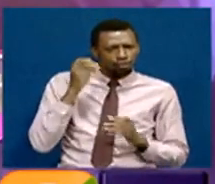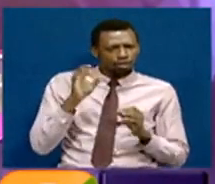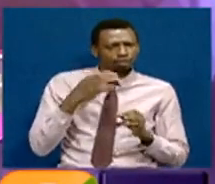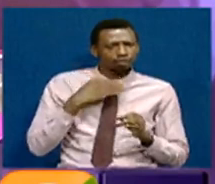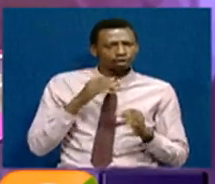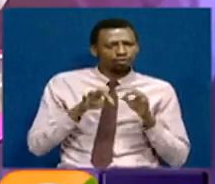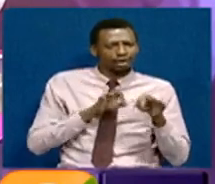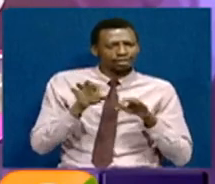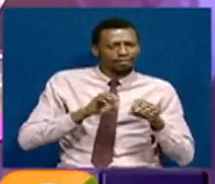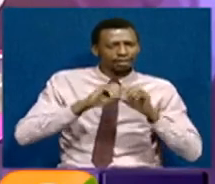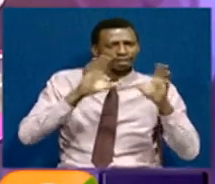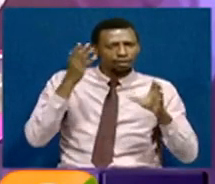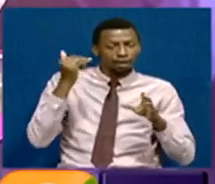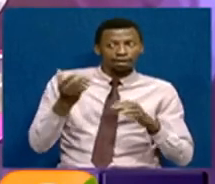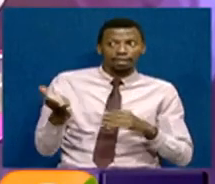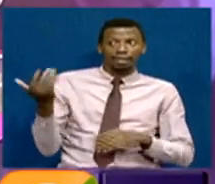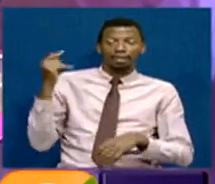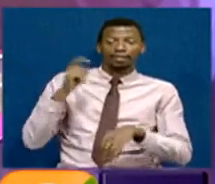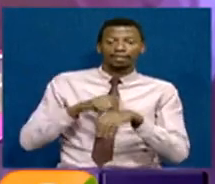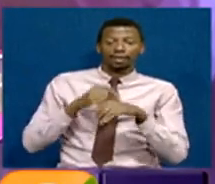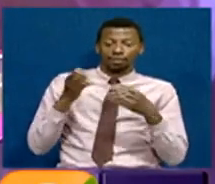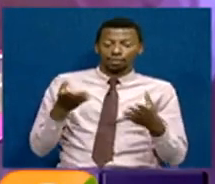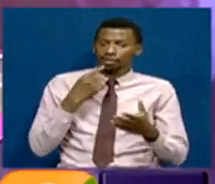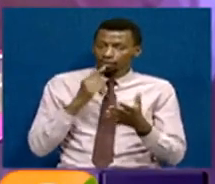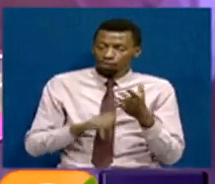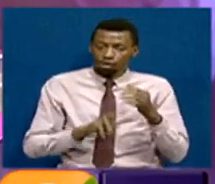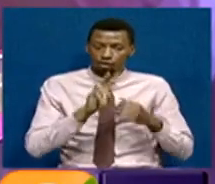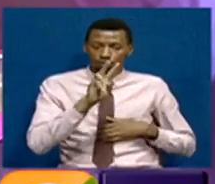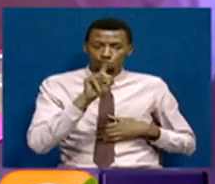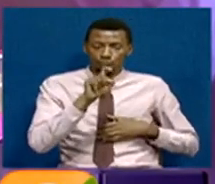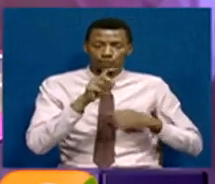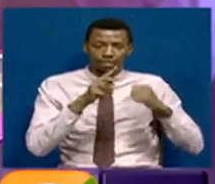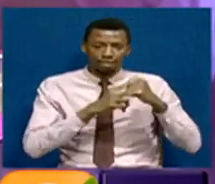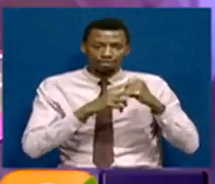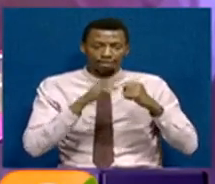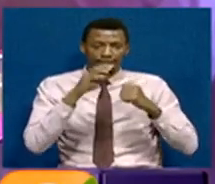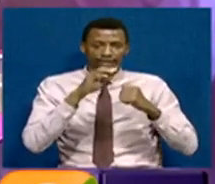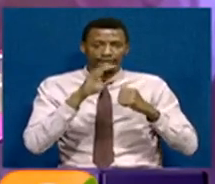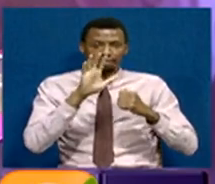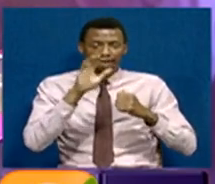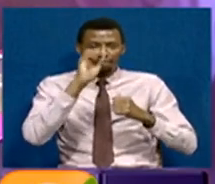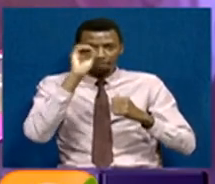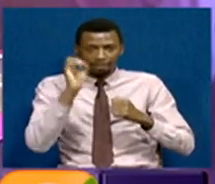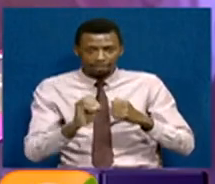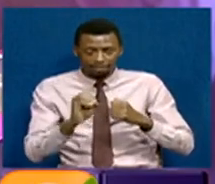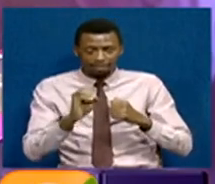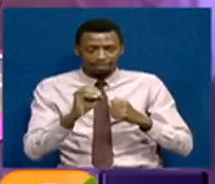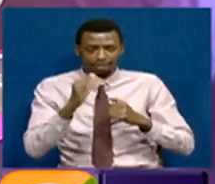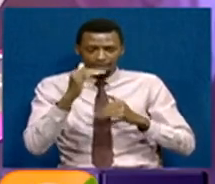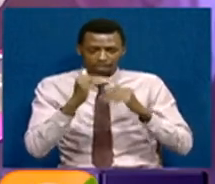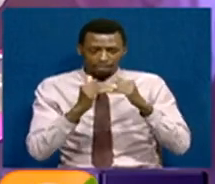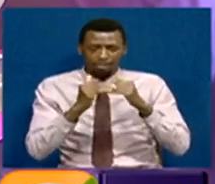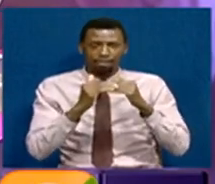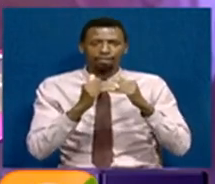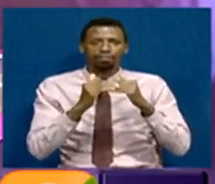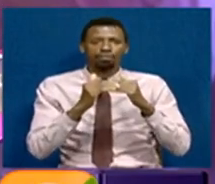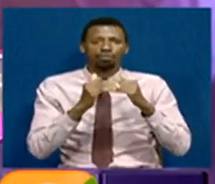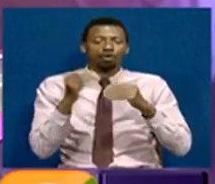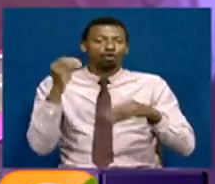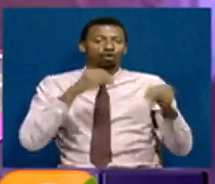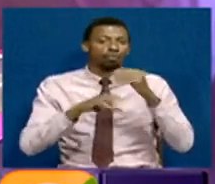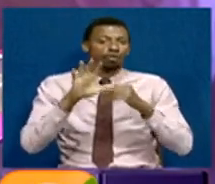contention. The last time you were here, you spoke about 2.75% contribution with a maximum capping of 5,000 shillings. The president has